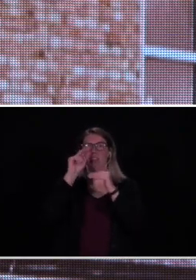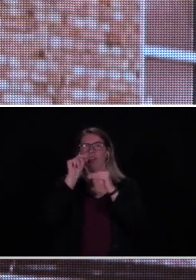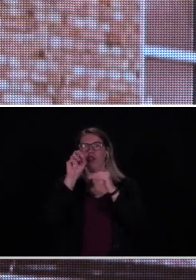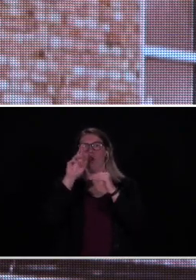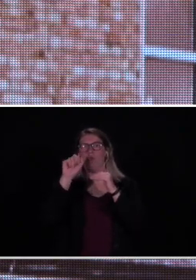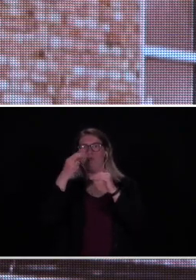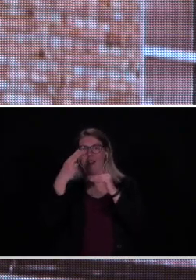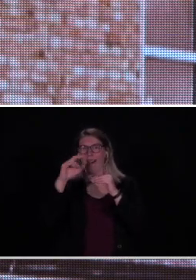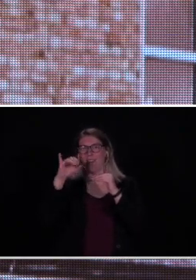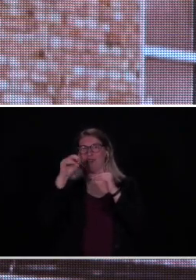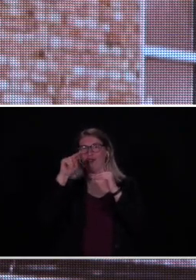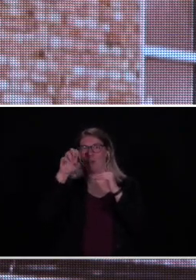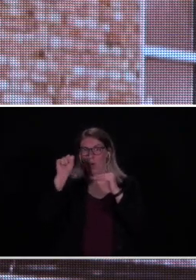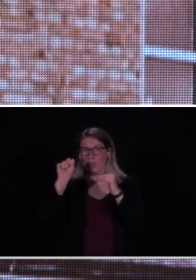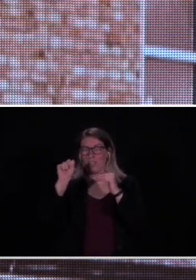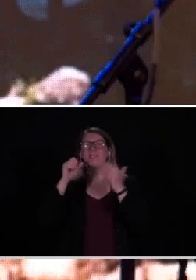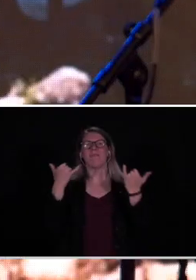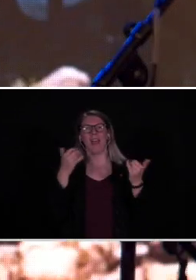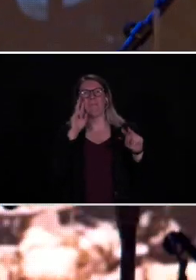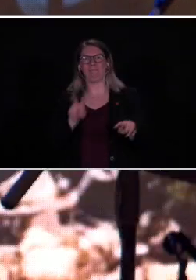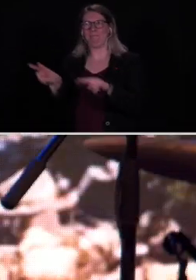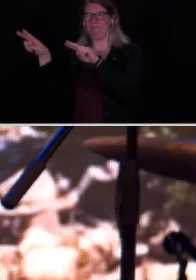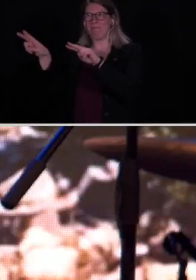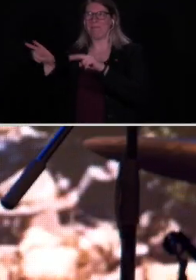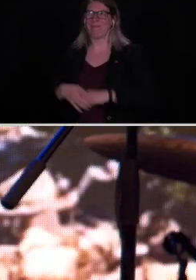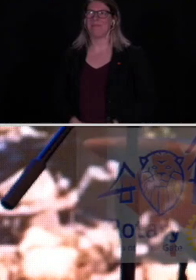Jones. Here's Andrea Superstein.